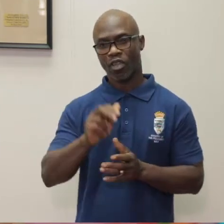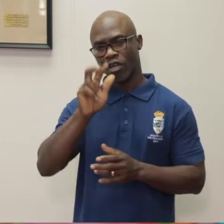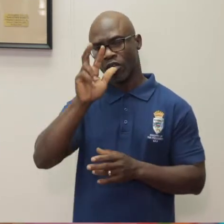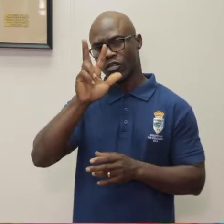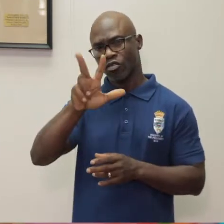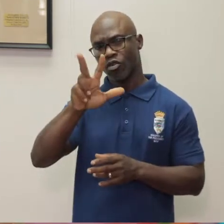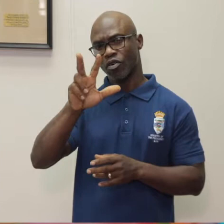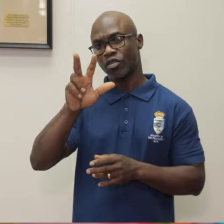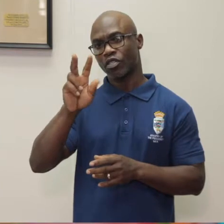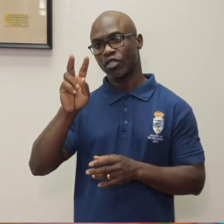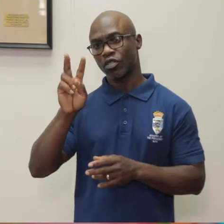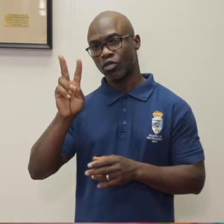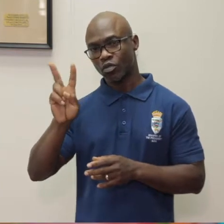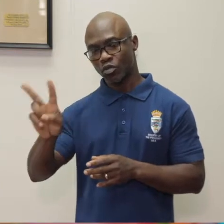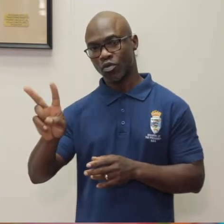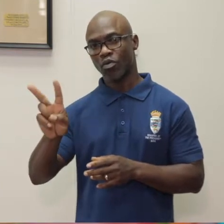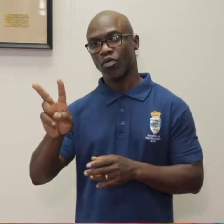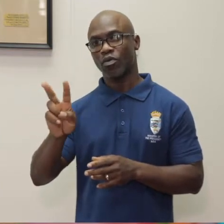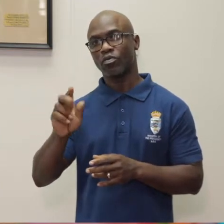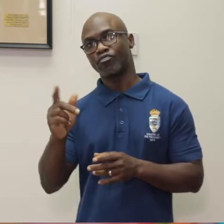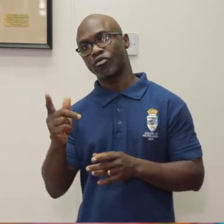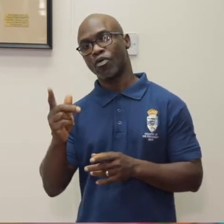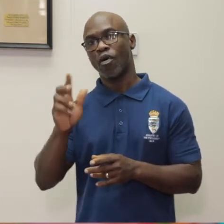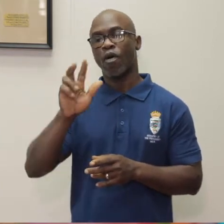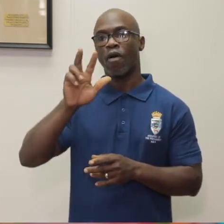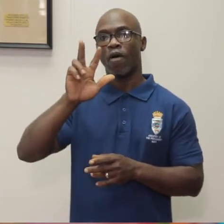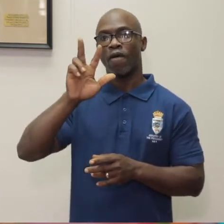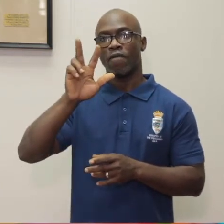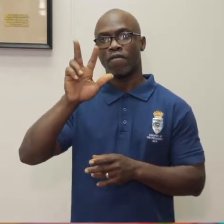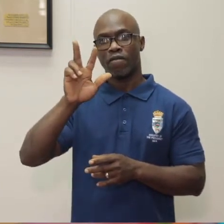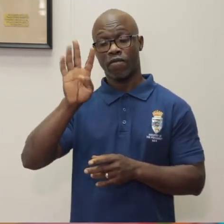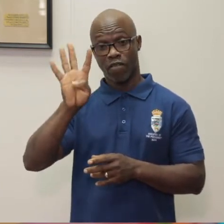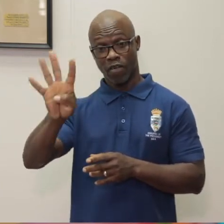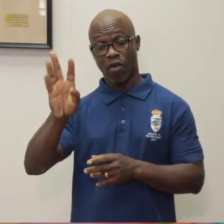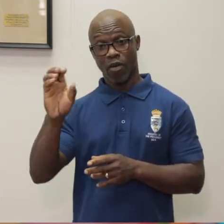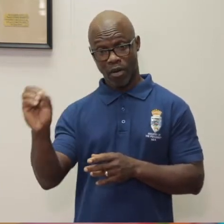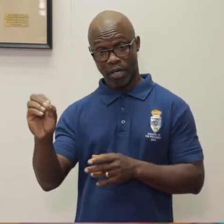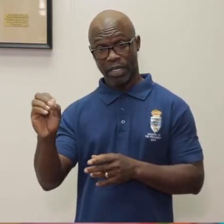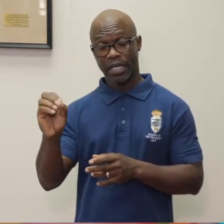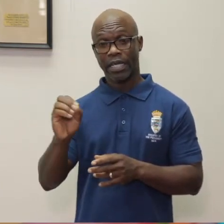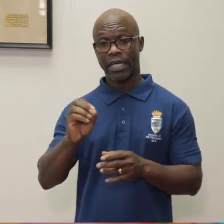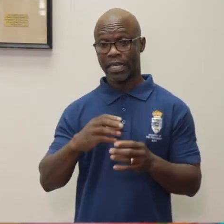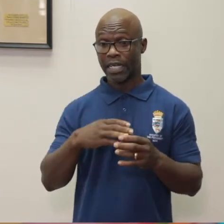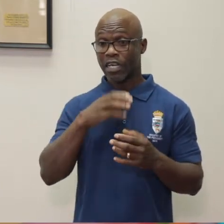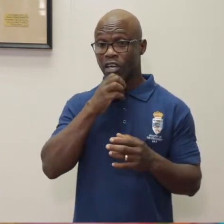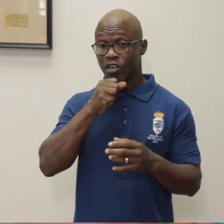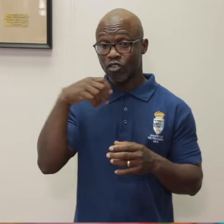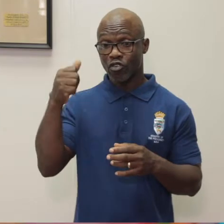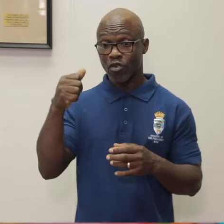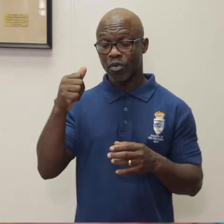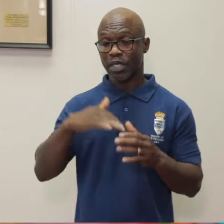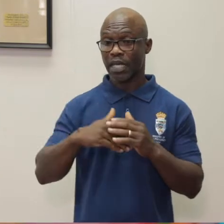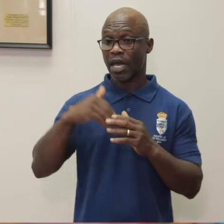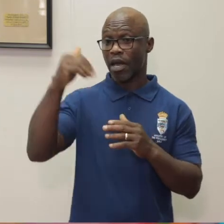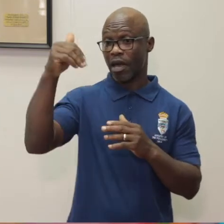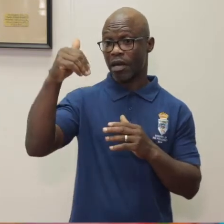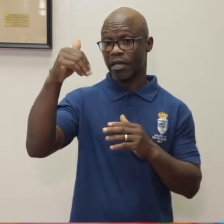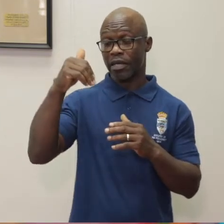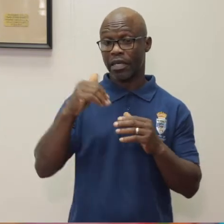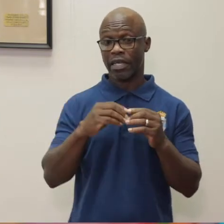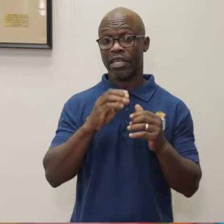40 age group is where we have the highest number of positive cases, with a